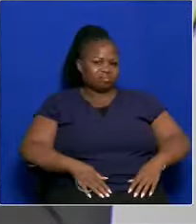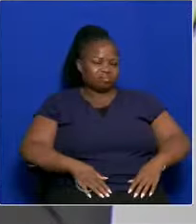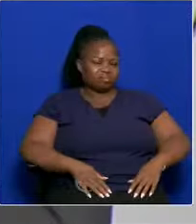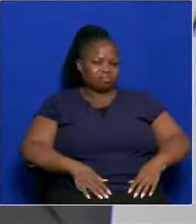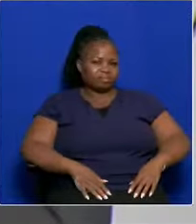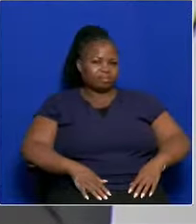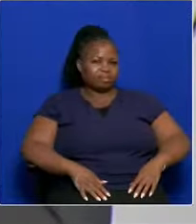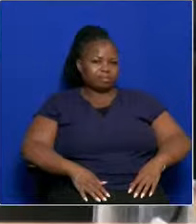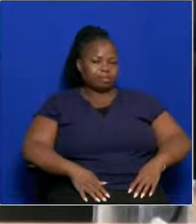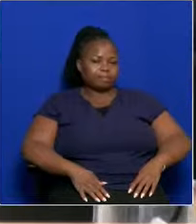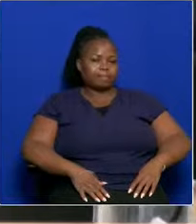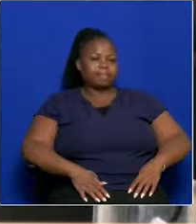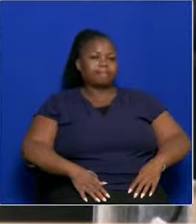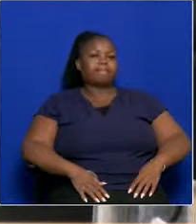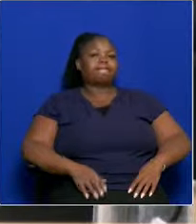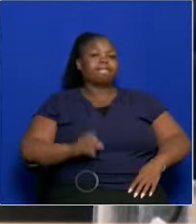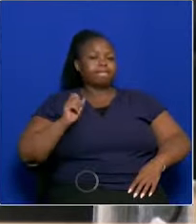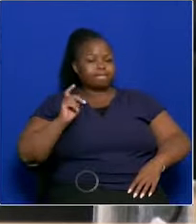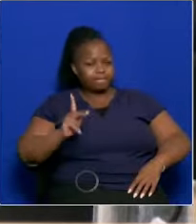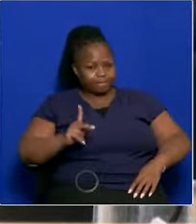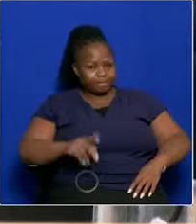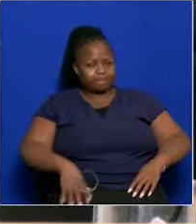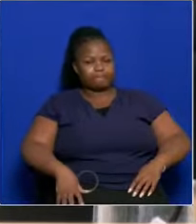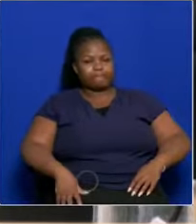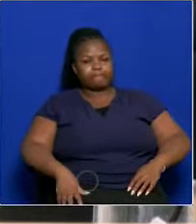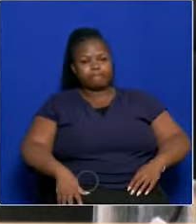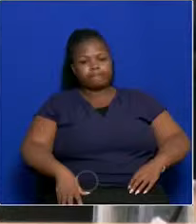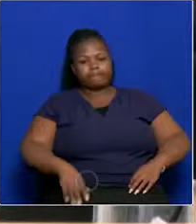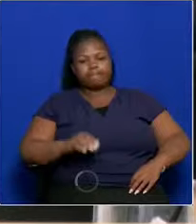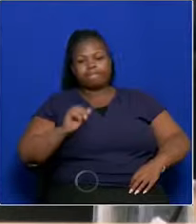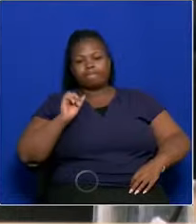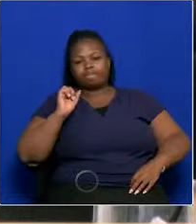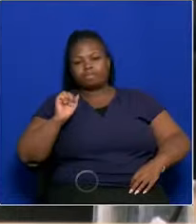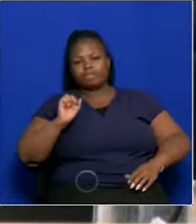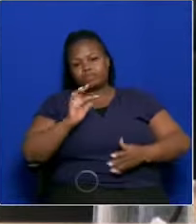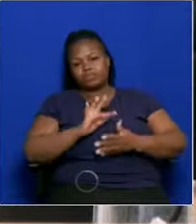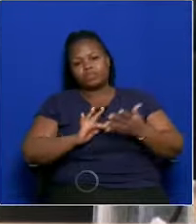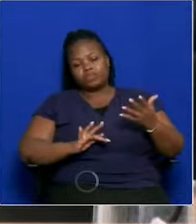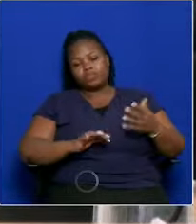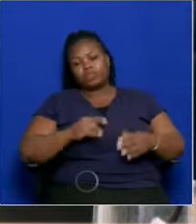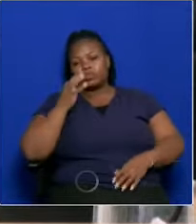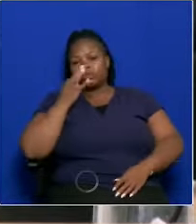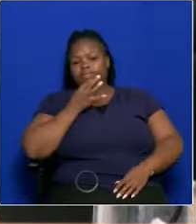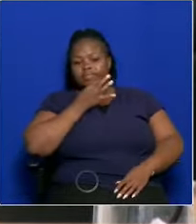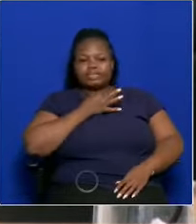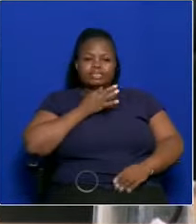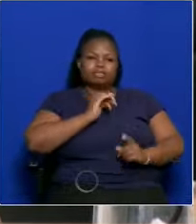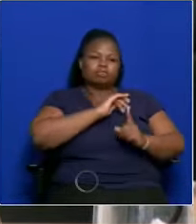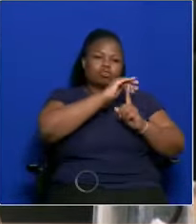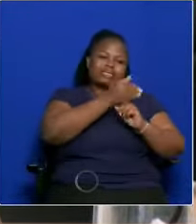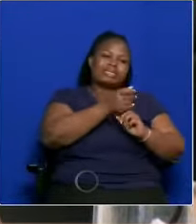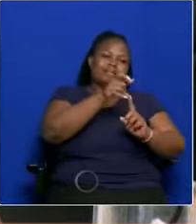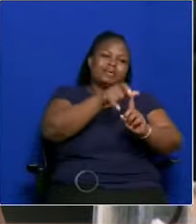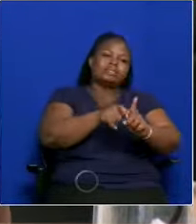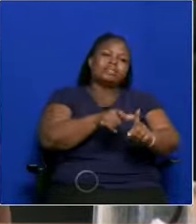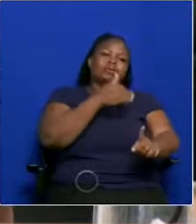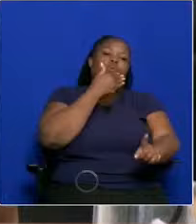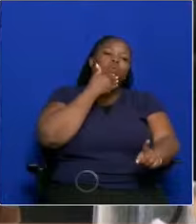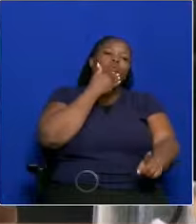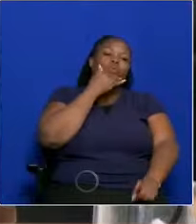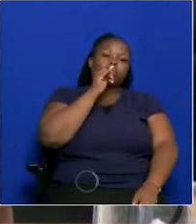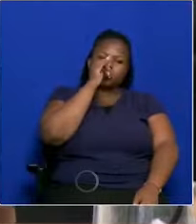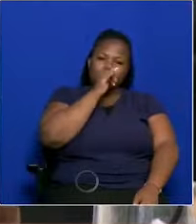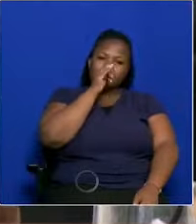So, General, the fact that on your version, he gave protection to somebody who was a subject or